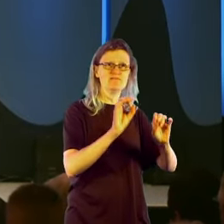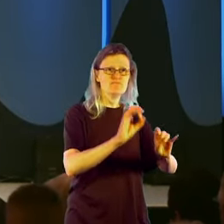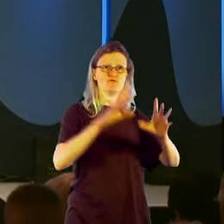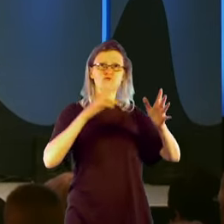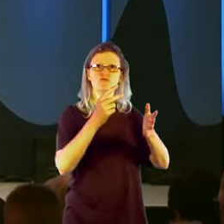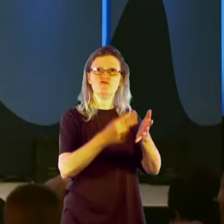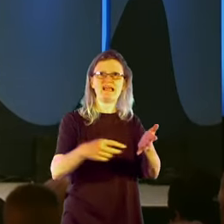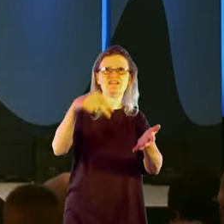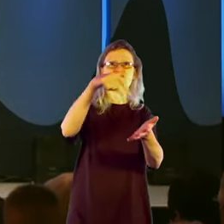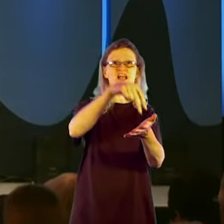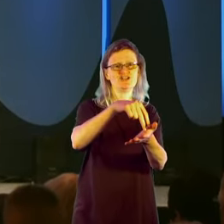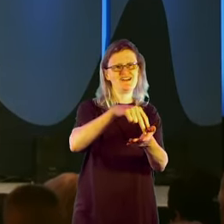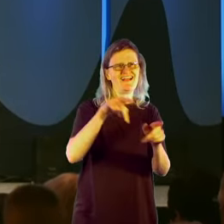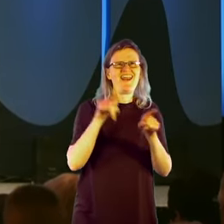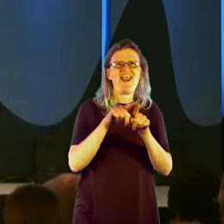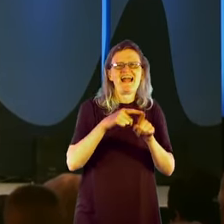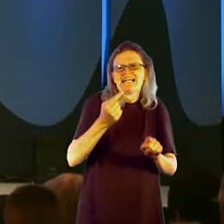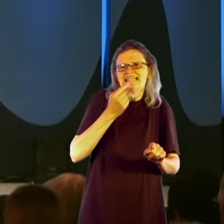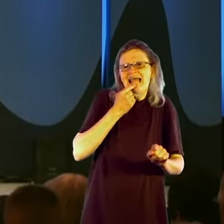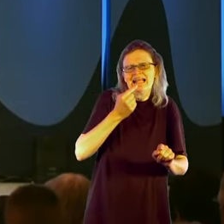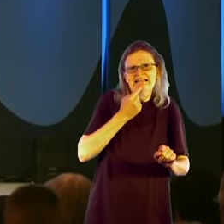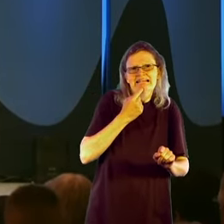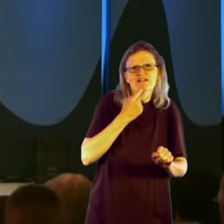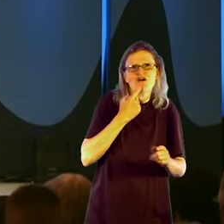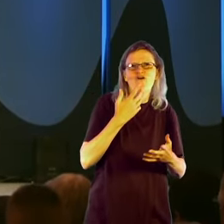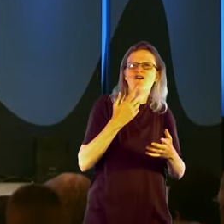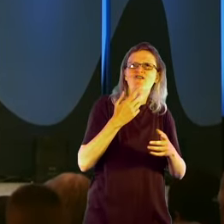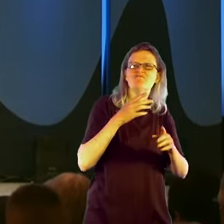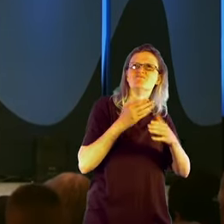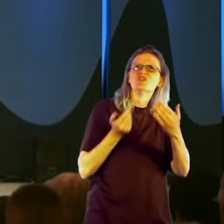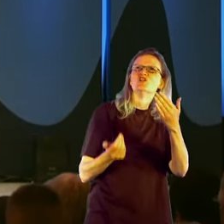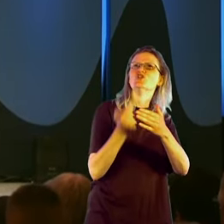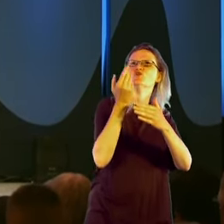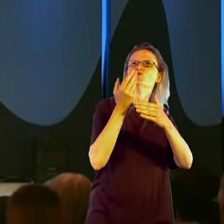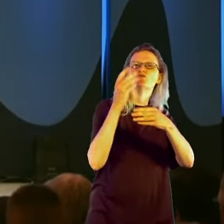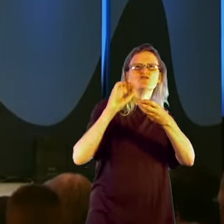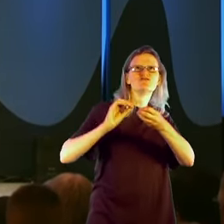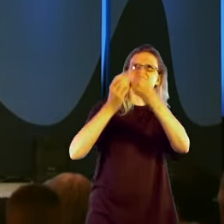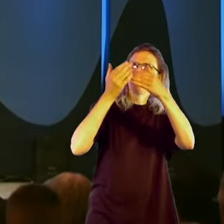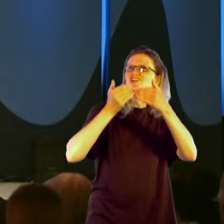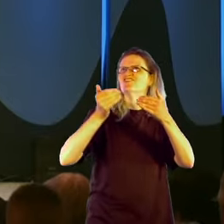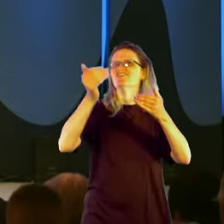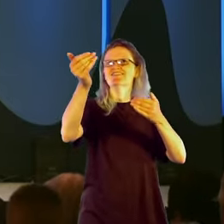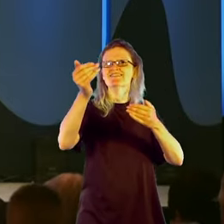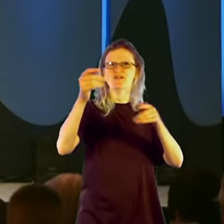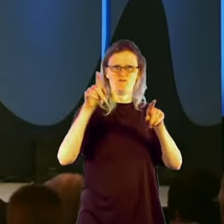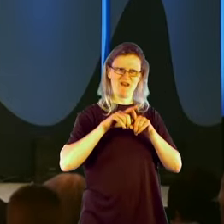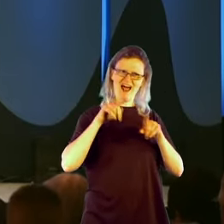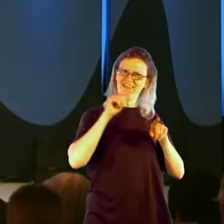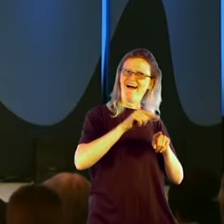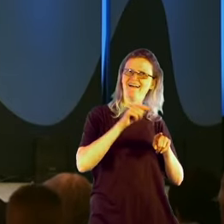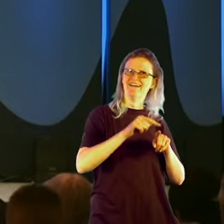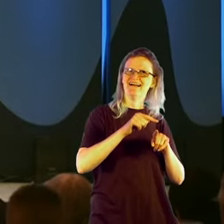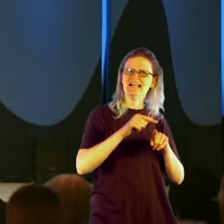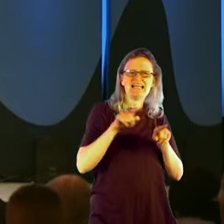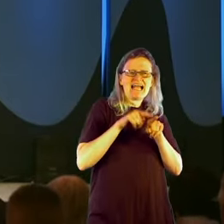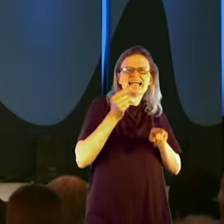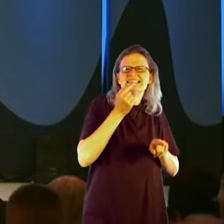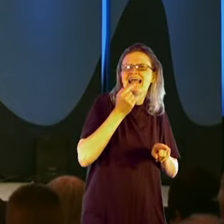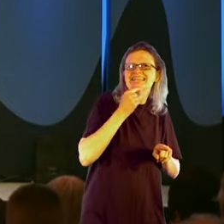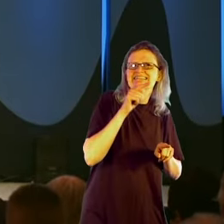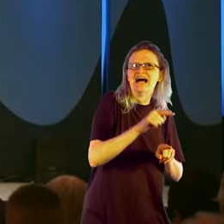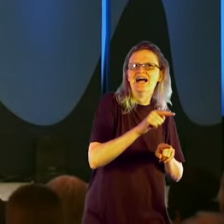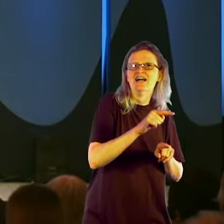foretaste of the healing and resurrection we all enjoy in the new creation. Jesus lived an emotional